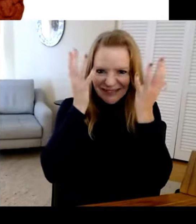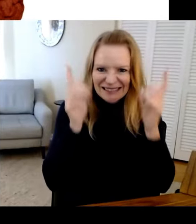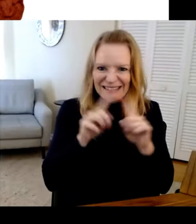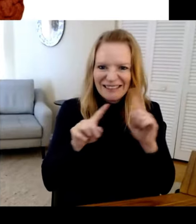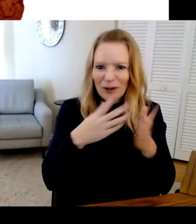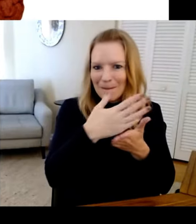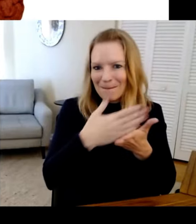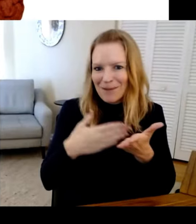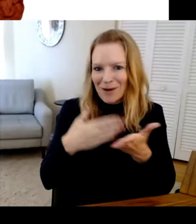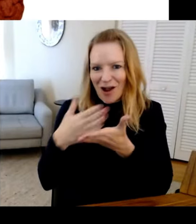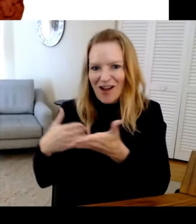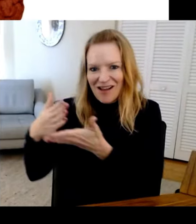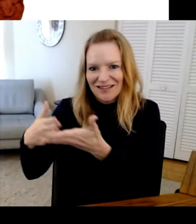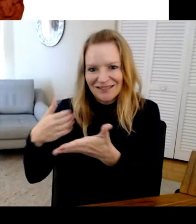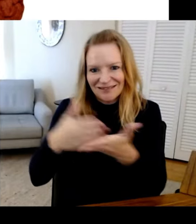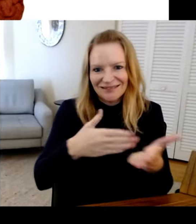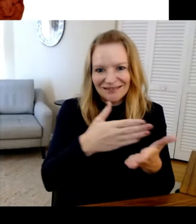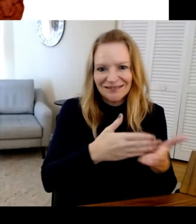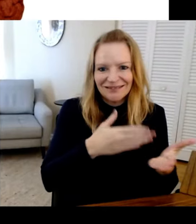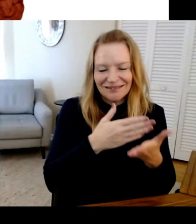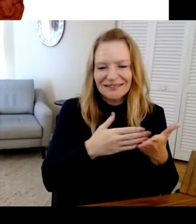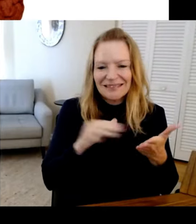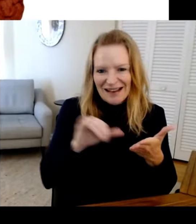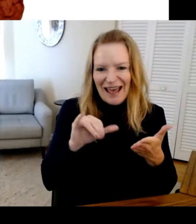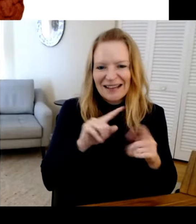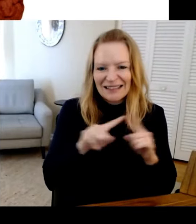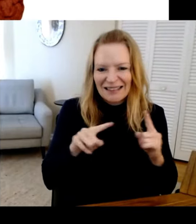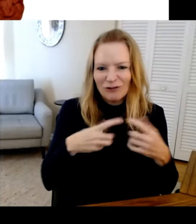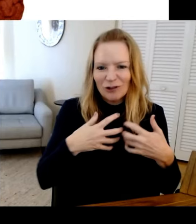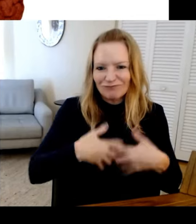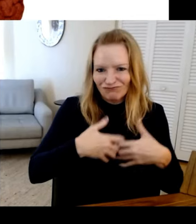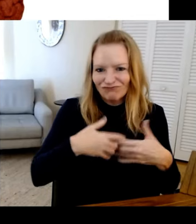Your brain has many different parts